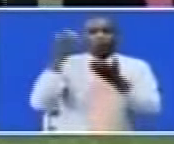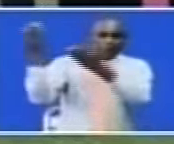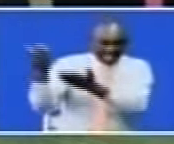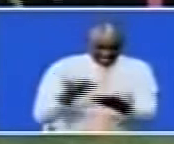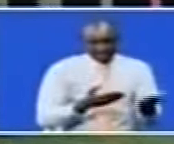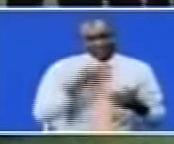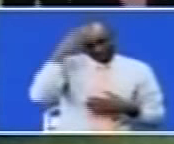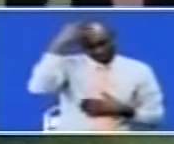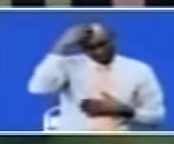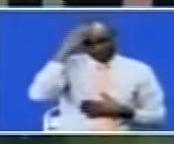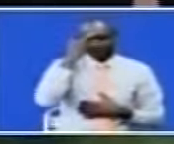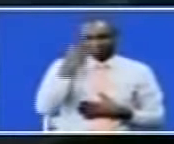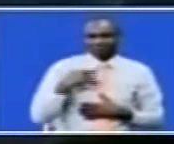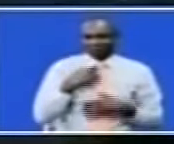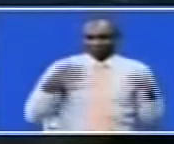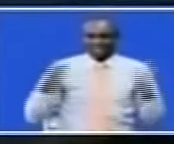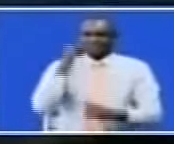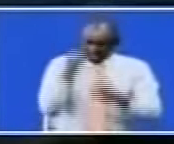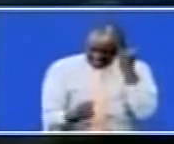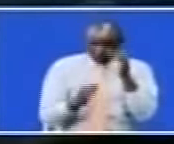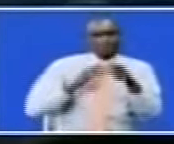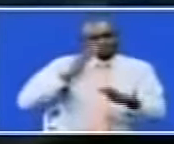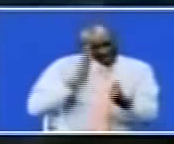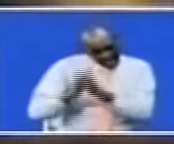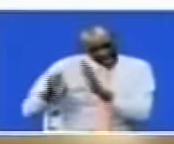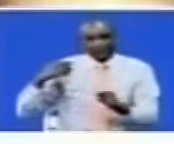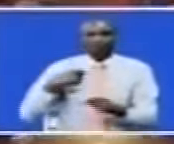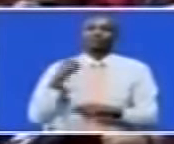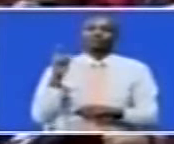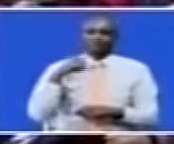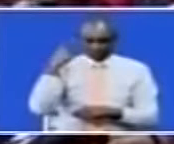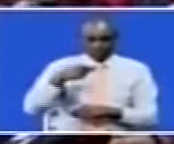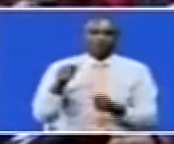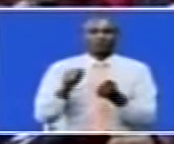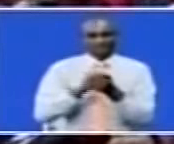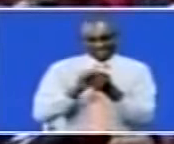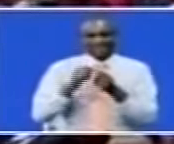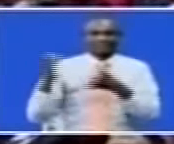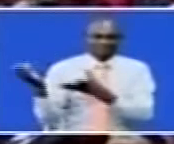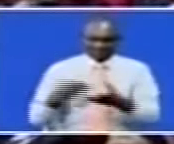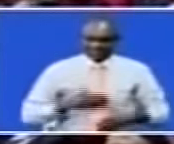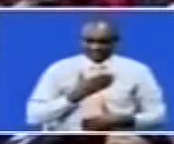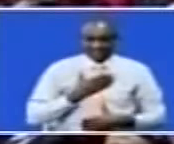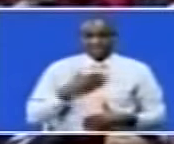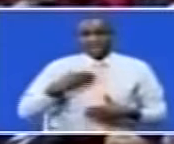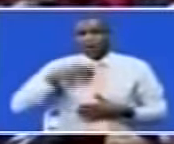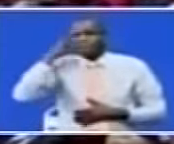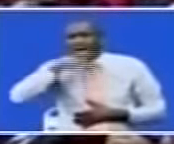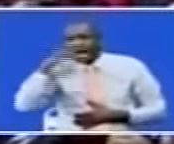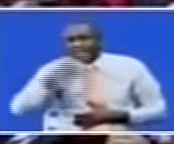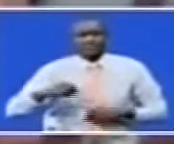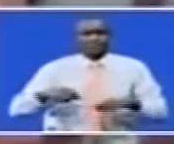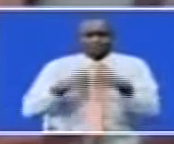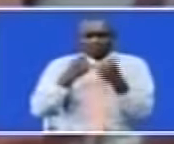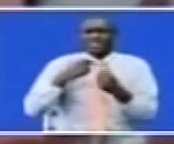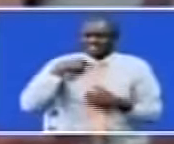Welcoming the Pope. Final steps ahead of next week's papal visit to Kenya. And Paris attacks. French